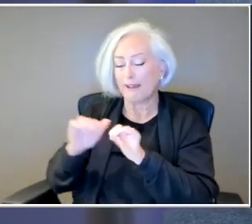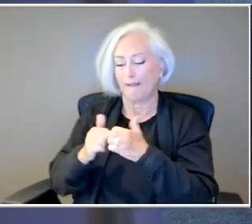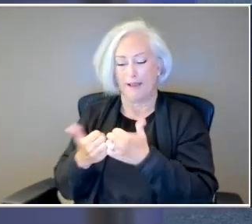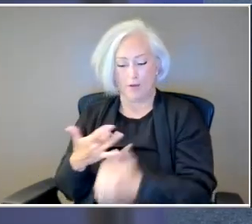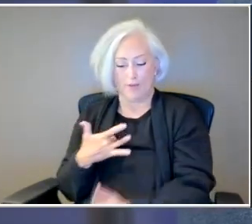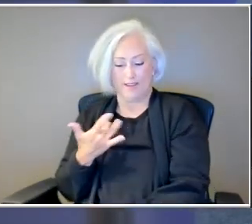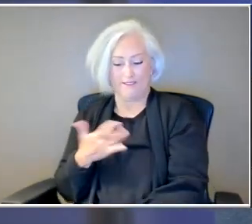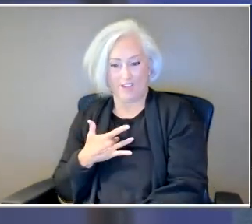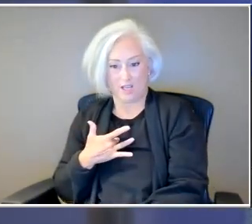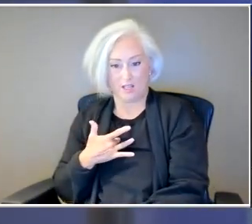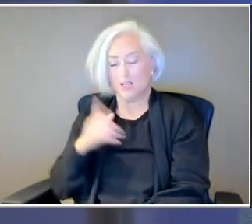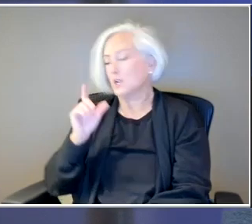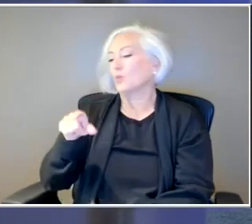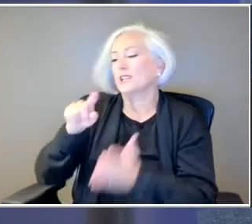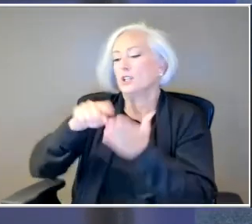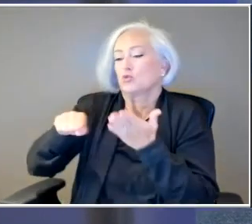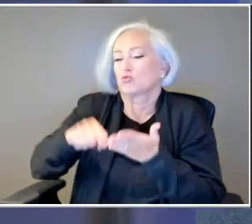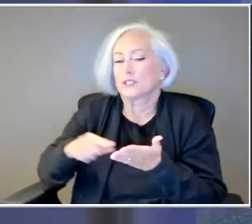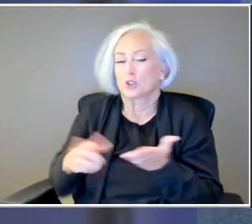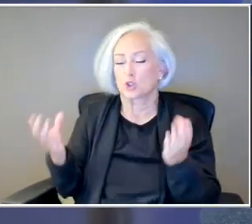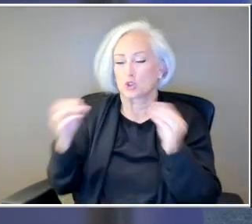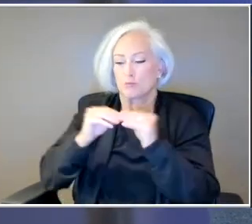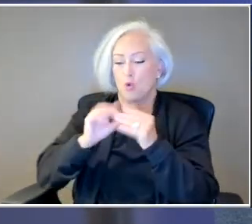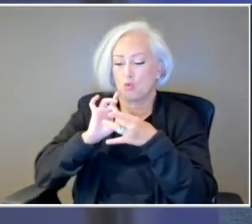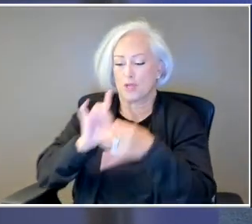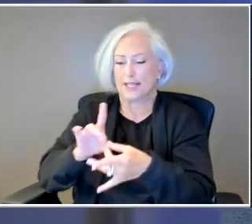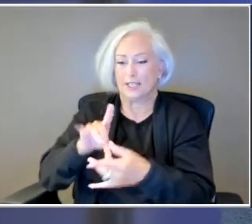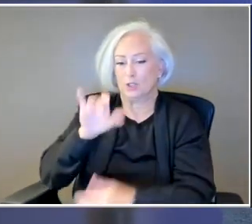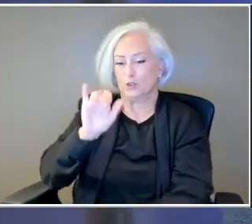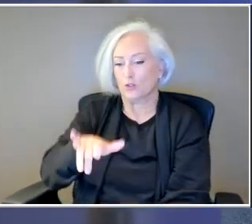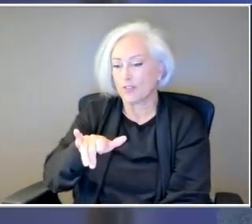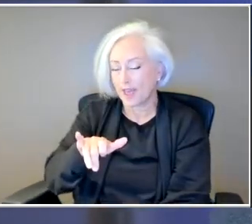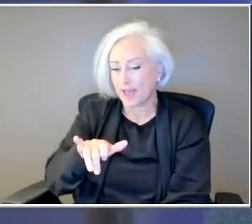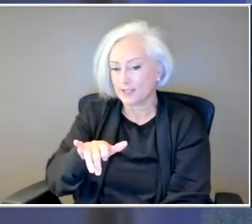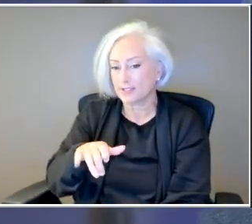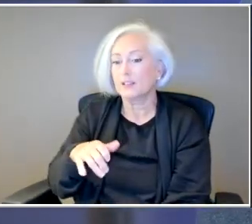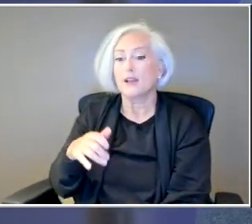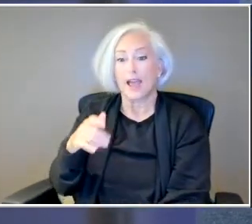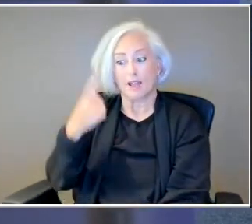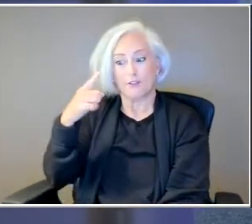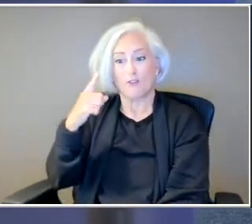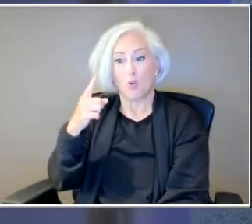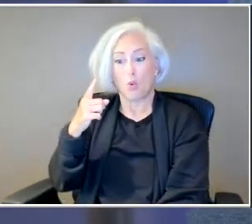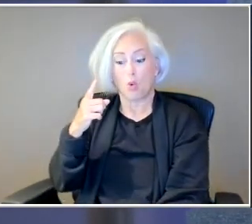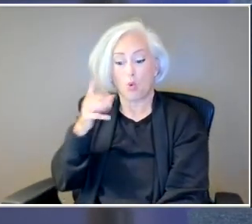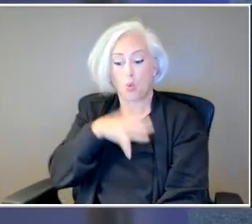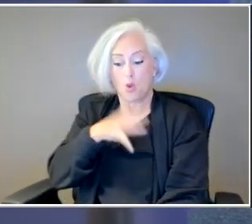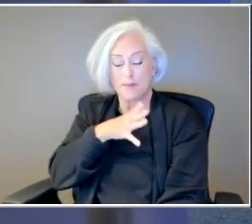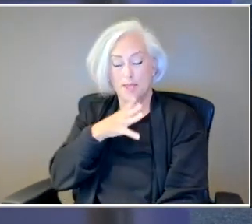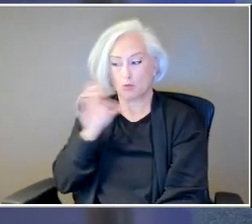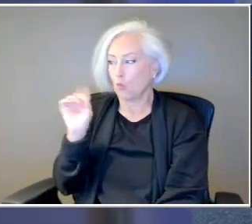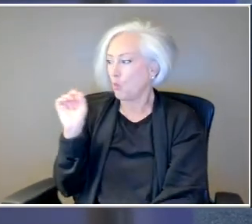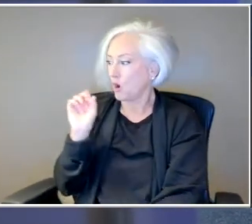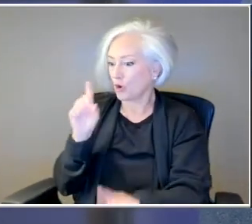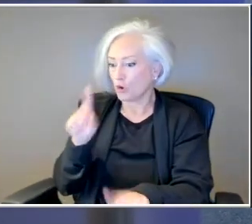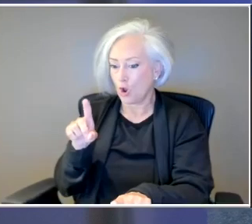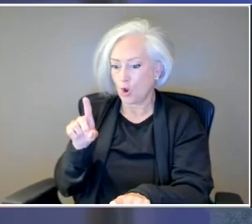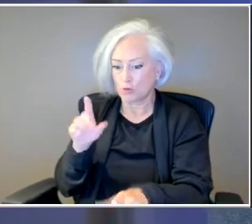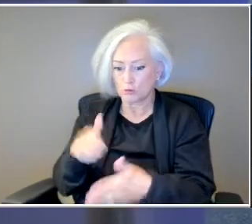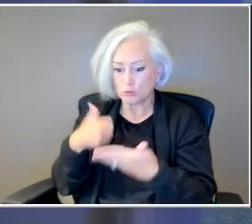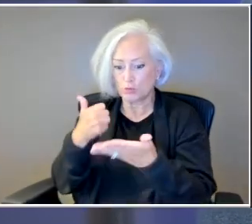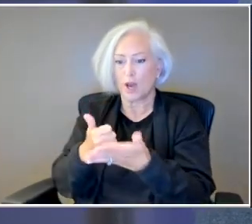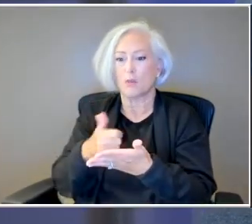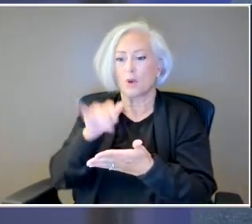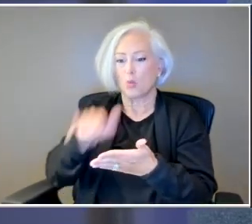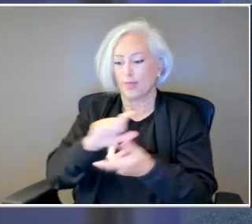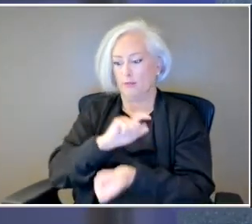be more research and more places for women to go when they're going through menopause to counter these changes that occur with weight, so we